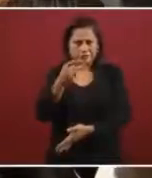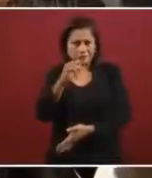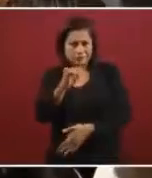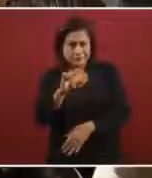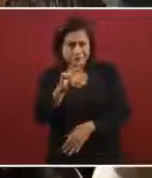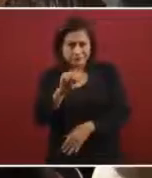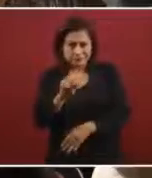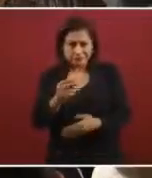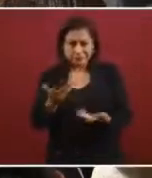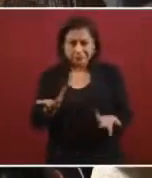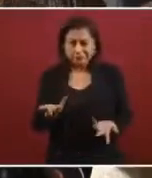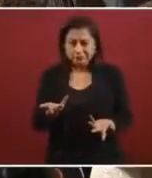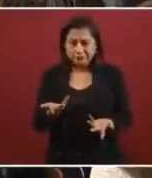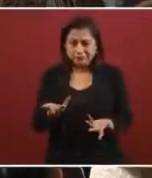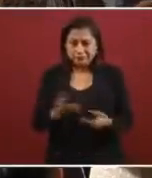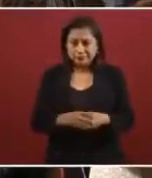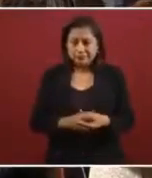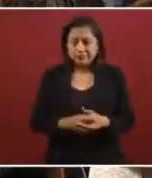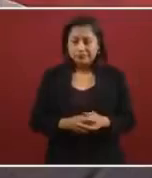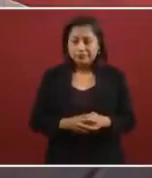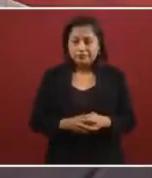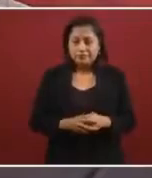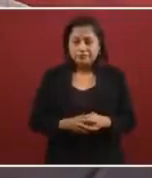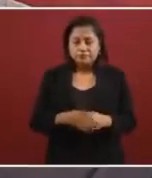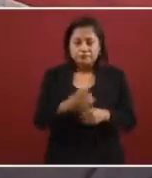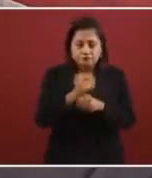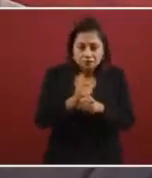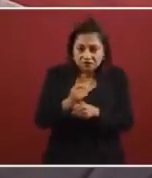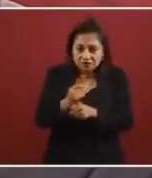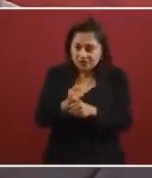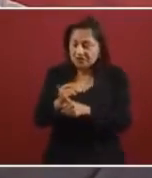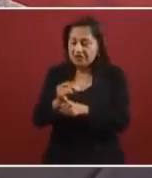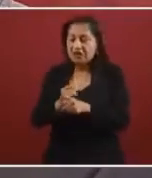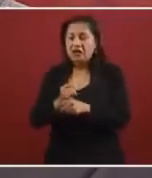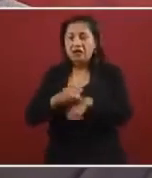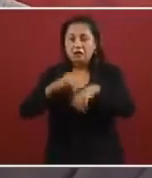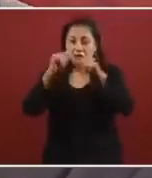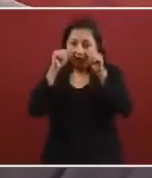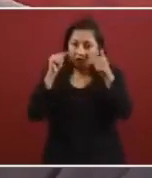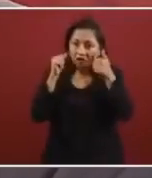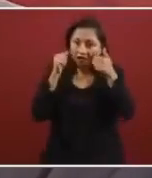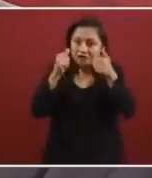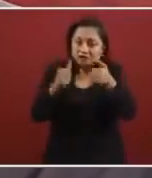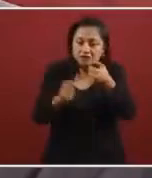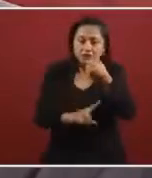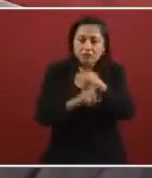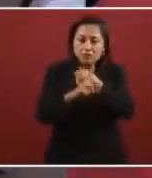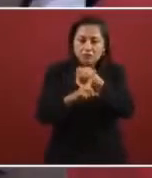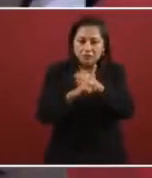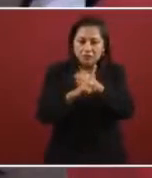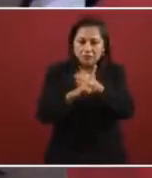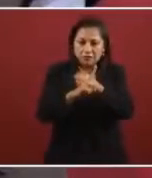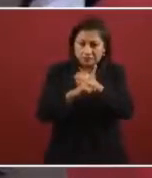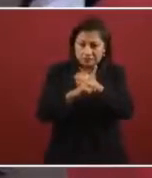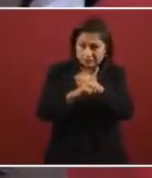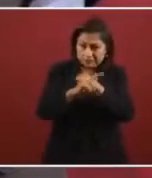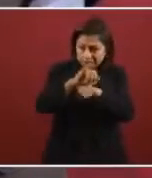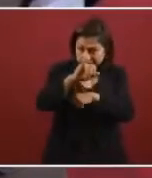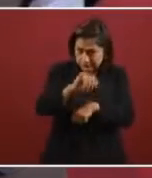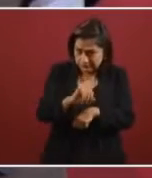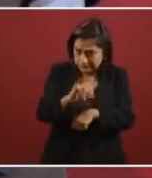reponiéndose Would el he be procedimiento, restarting the investigation, asunto? attending to the matter?